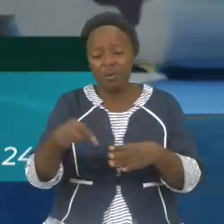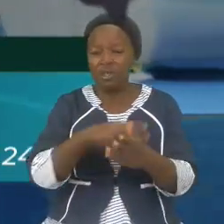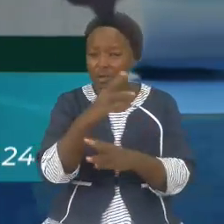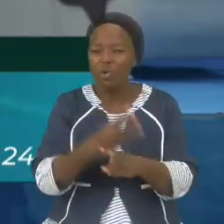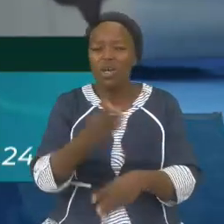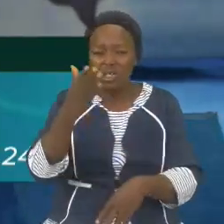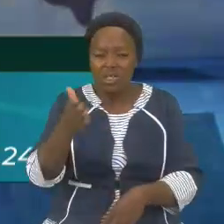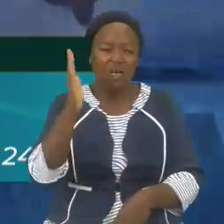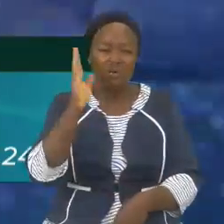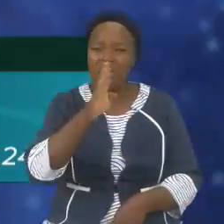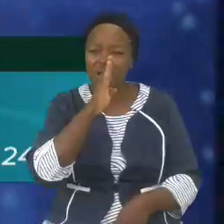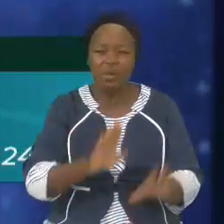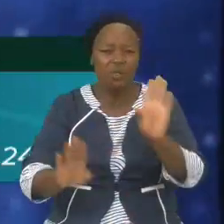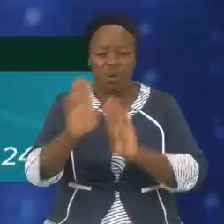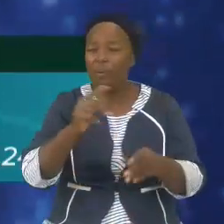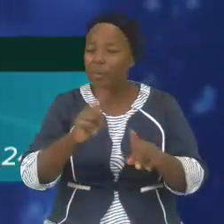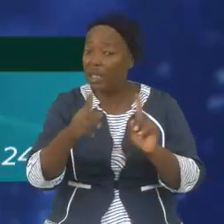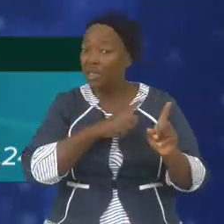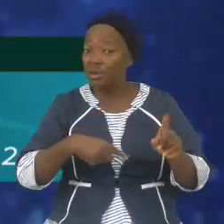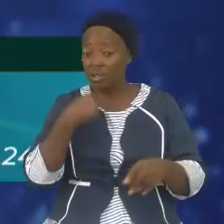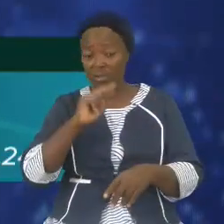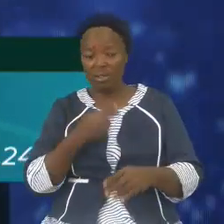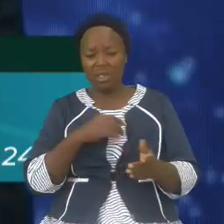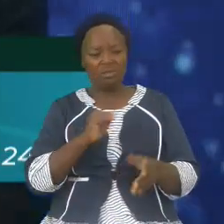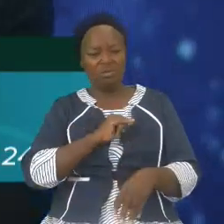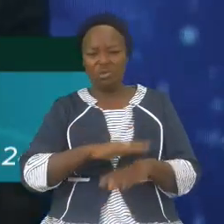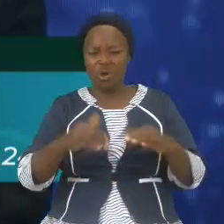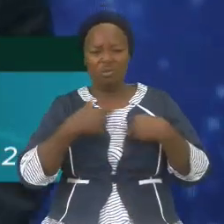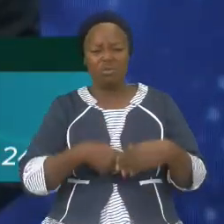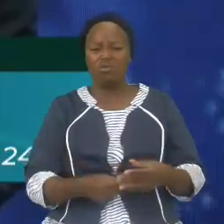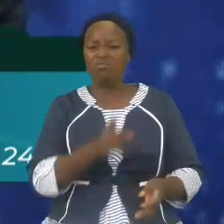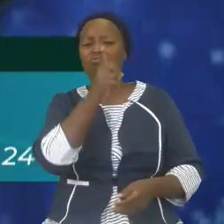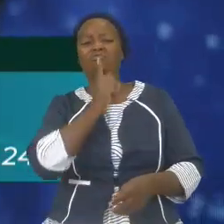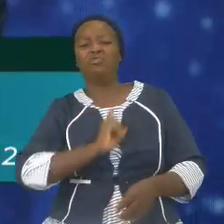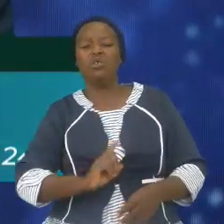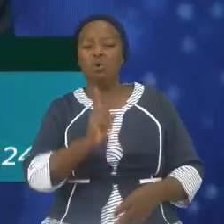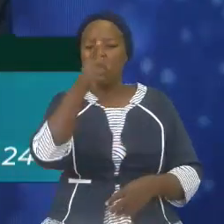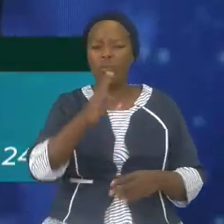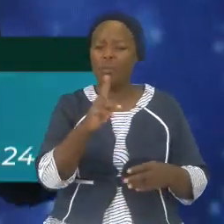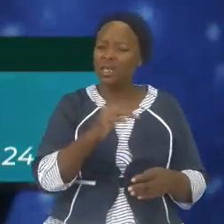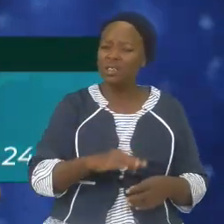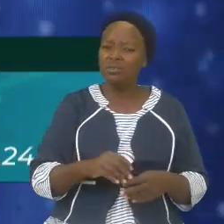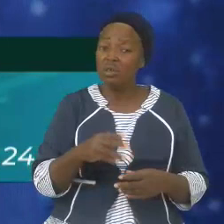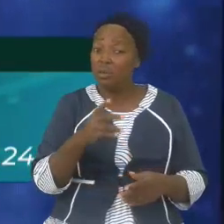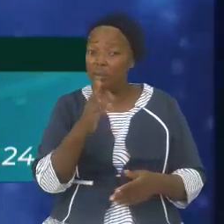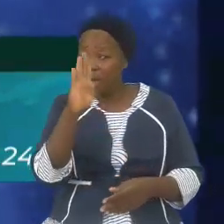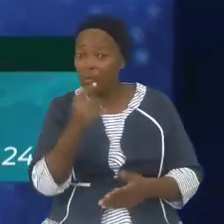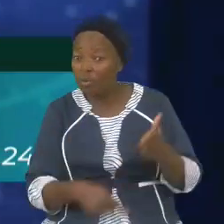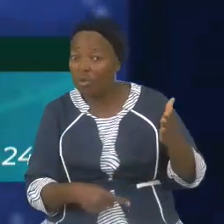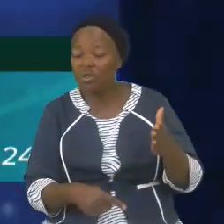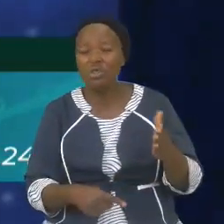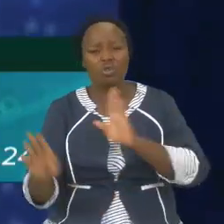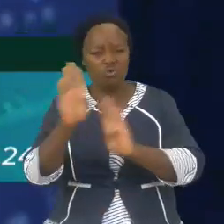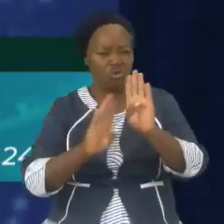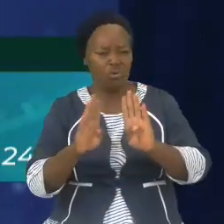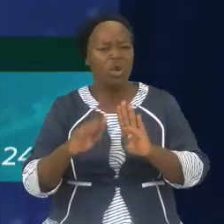the Lord is saying, you don't have to be swallowed up by the trouble. You don't have to drown in the sea of the trouble. I'm